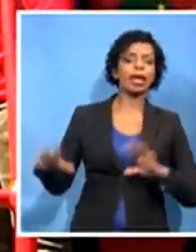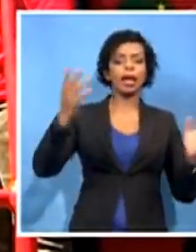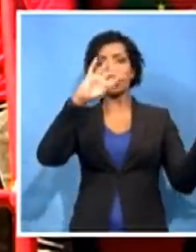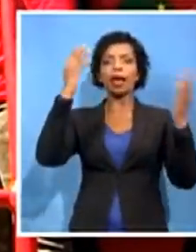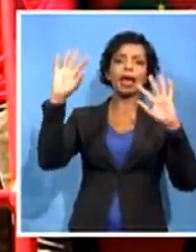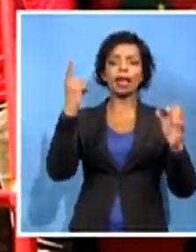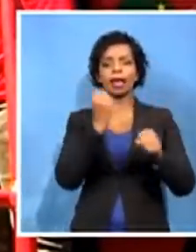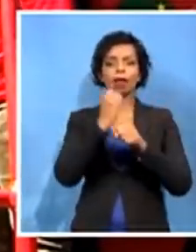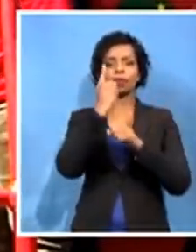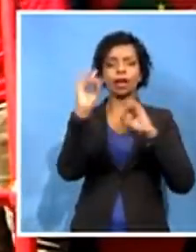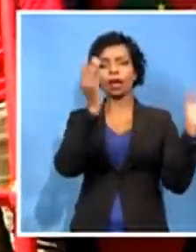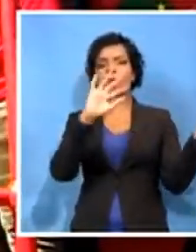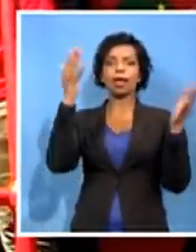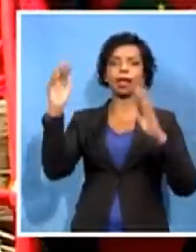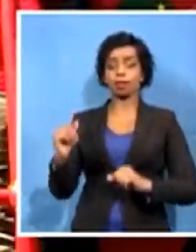Manga.